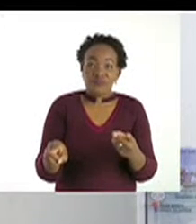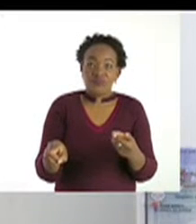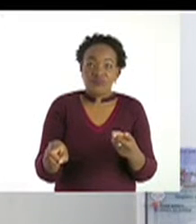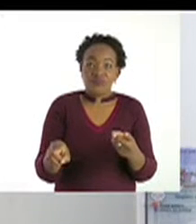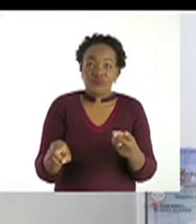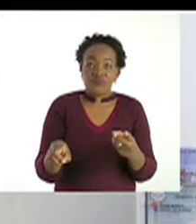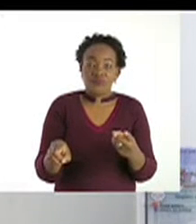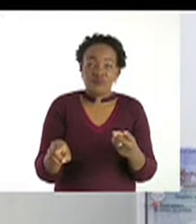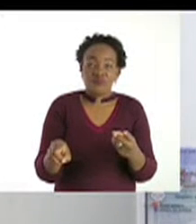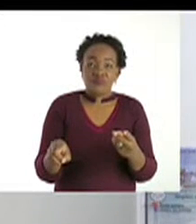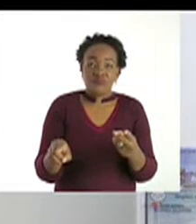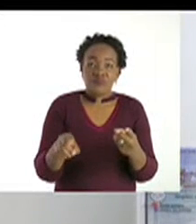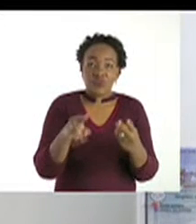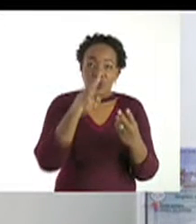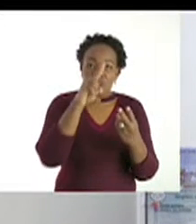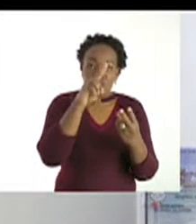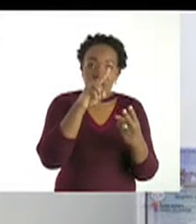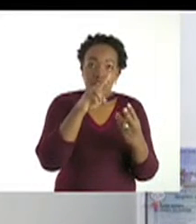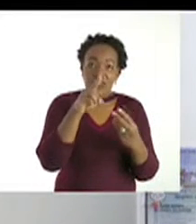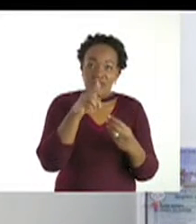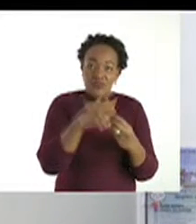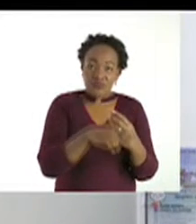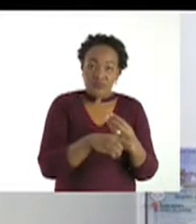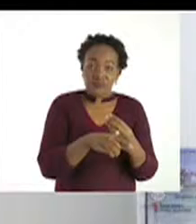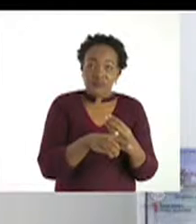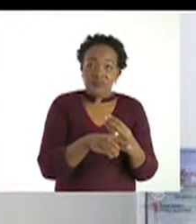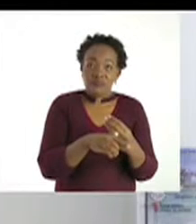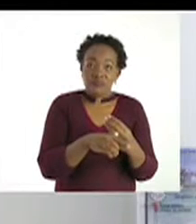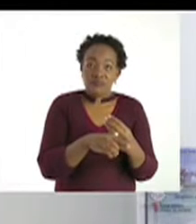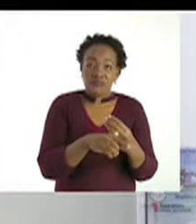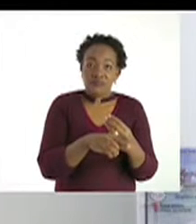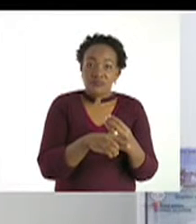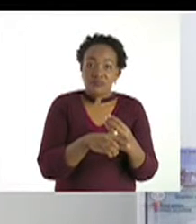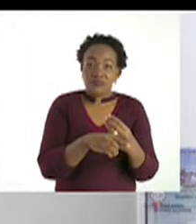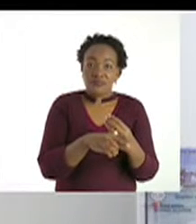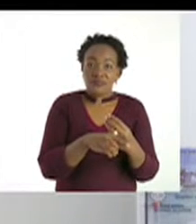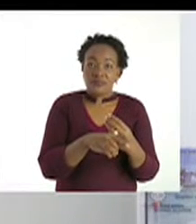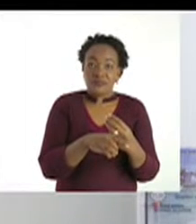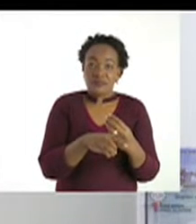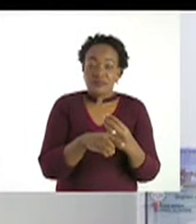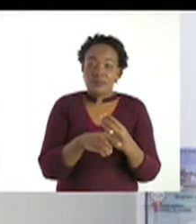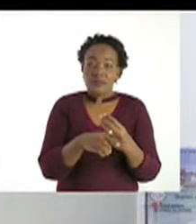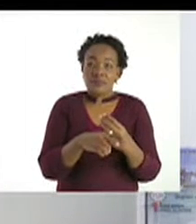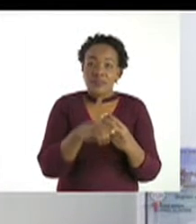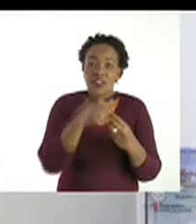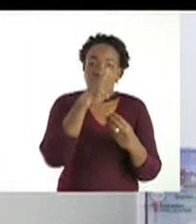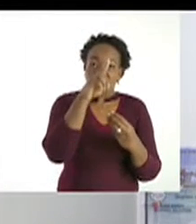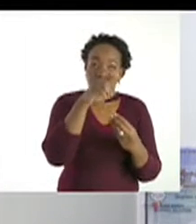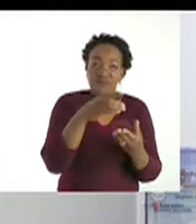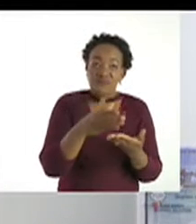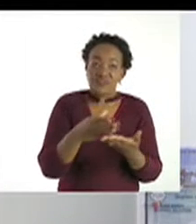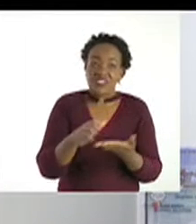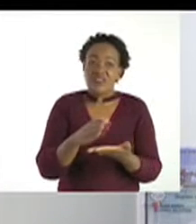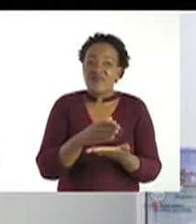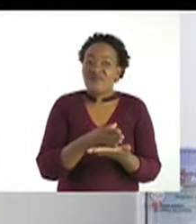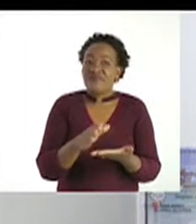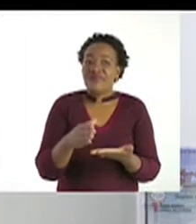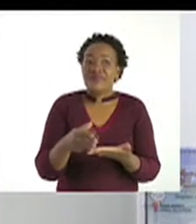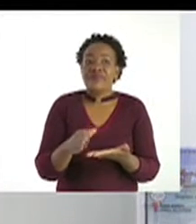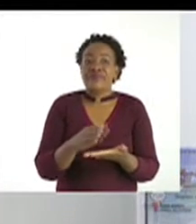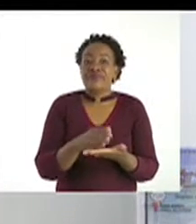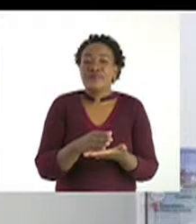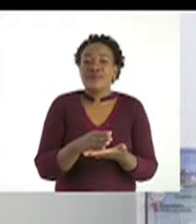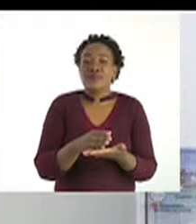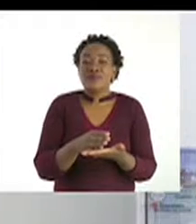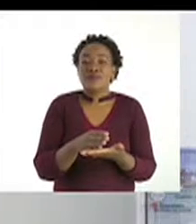1 to Jerry, 1 to Tom, 1 to Jerry, 1 to